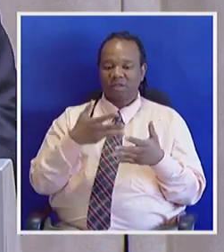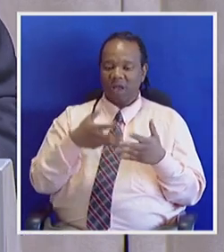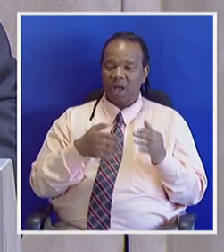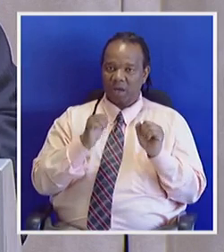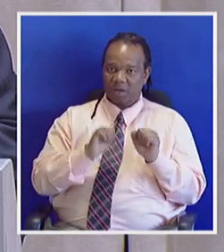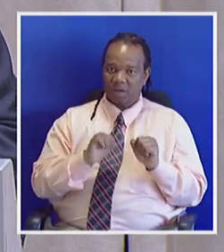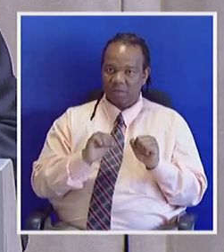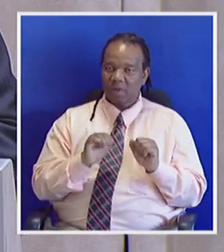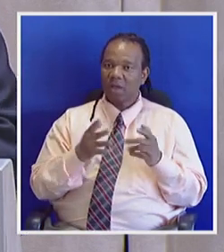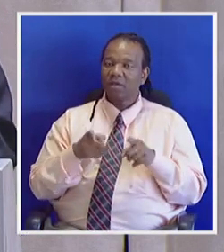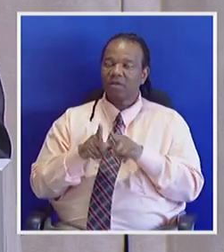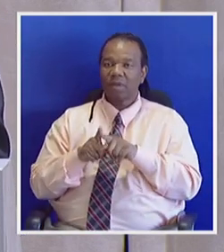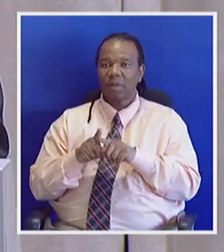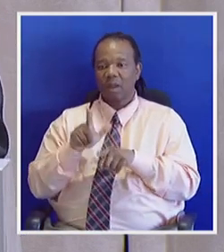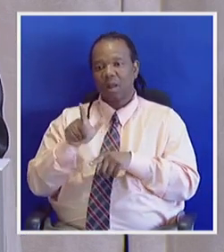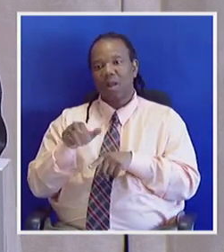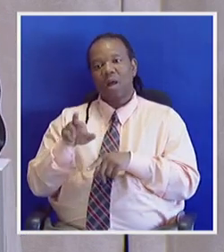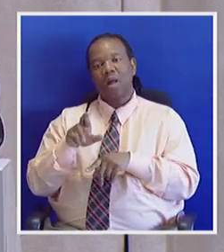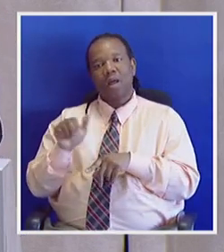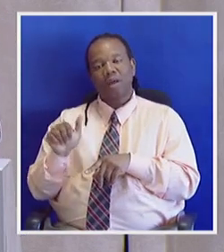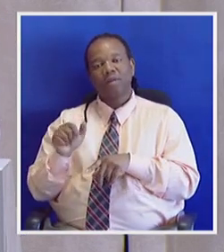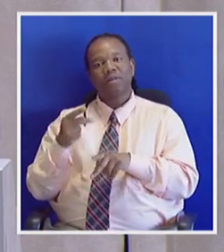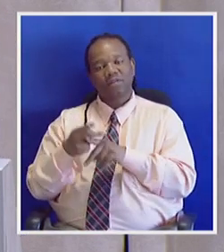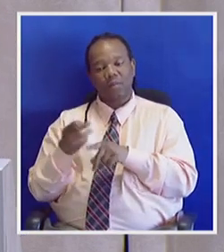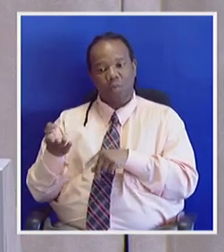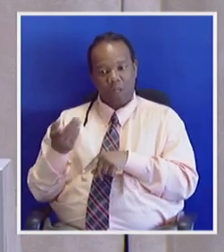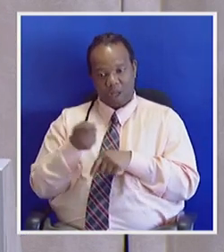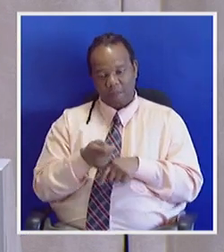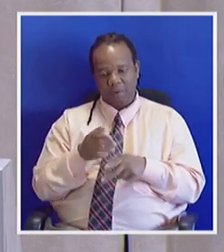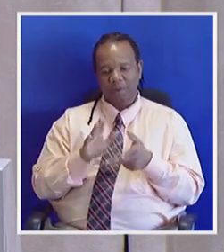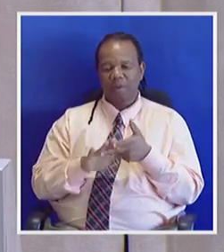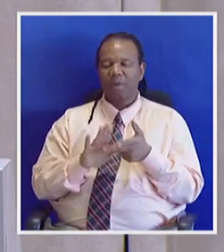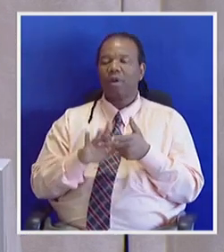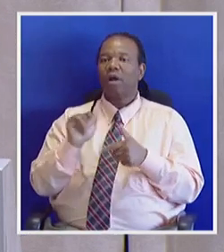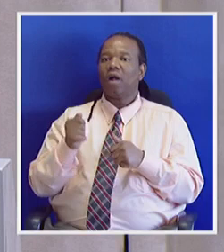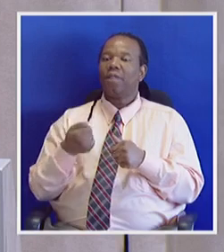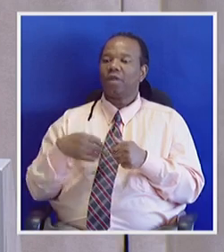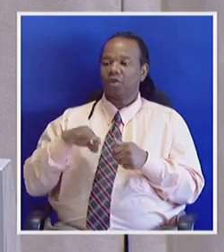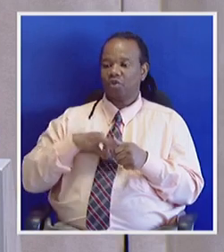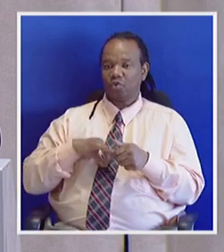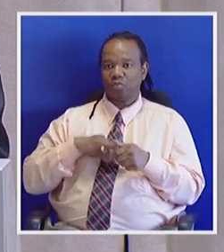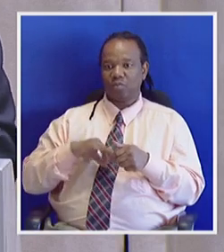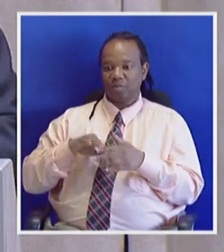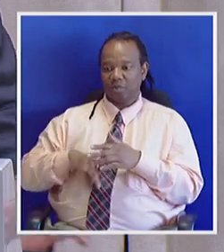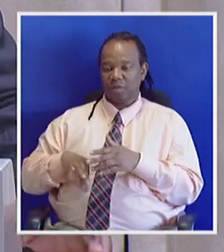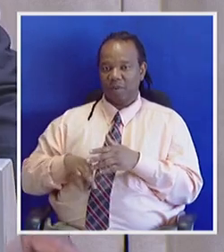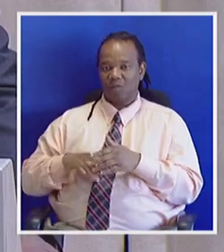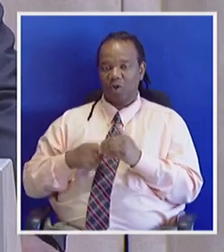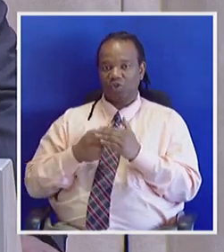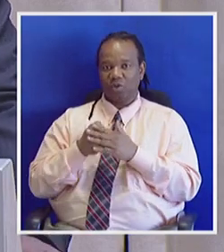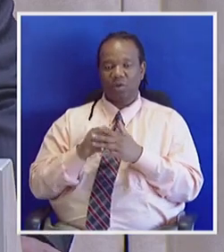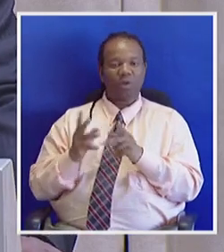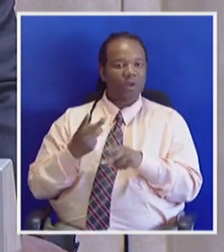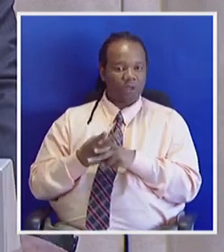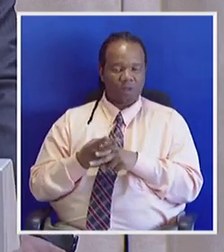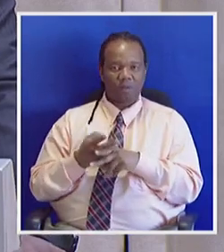Labor Relations Act, so it will be coming. The introduction of a national minimum wage is intended